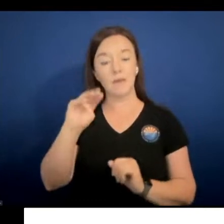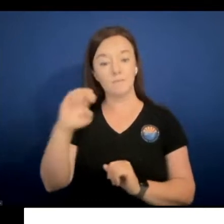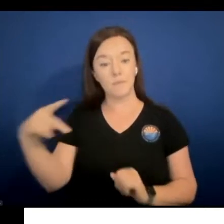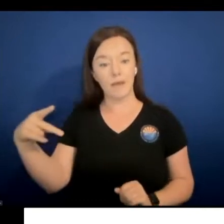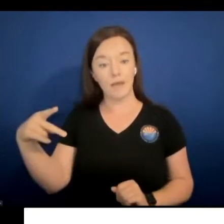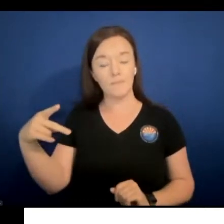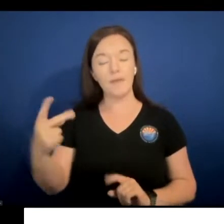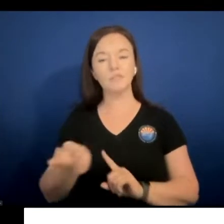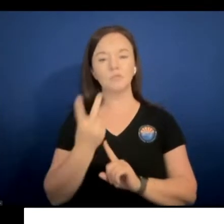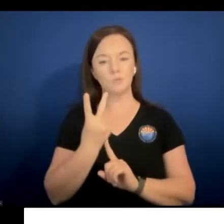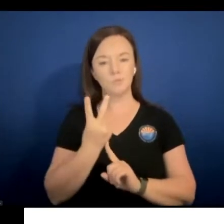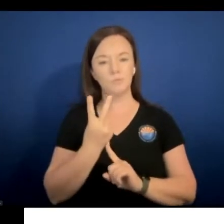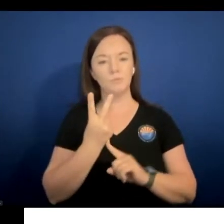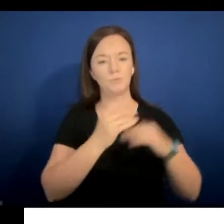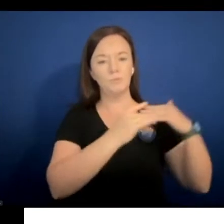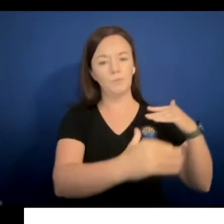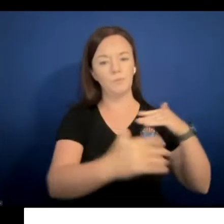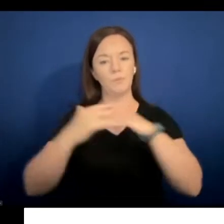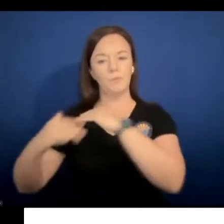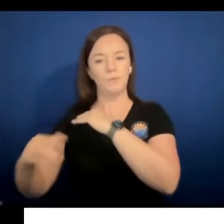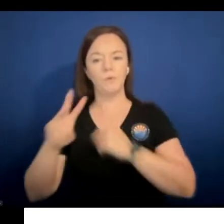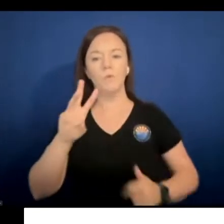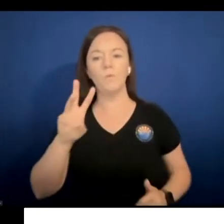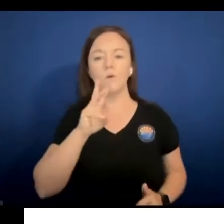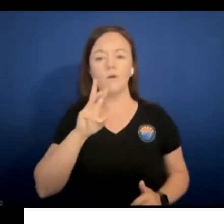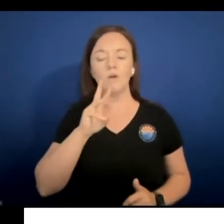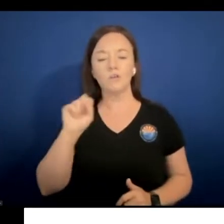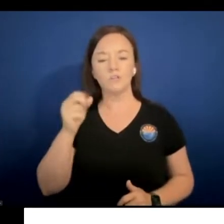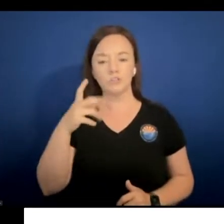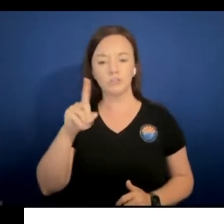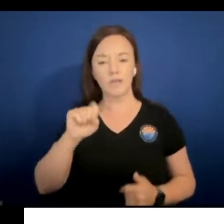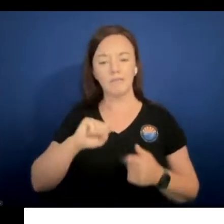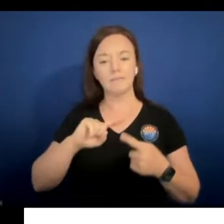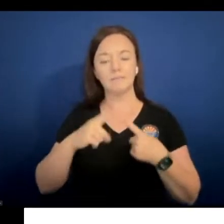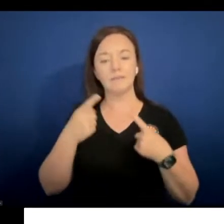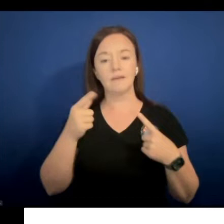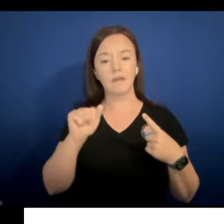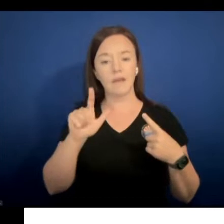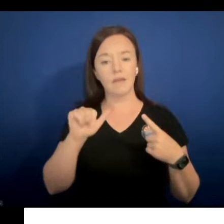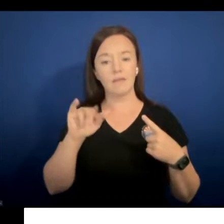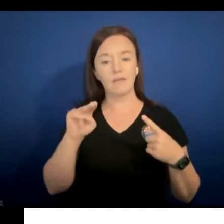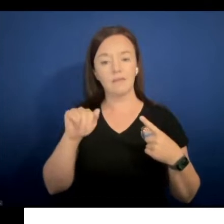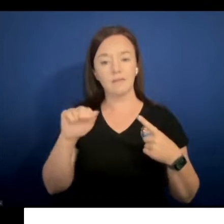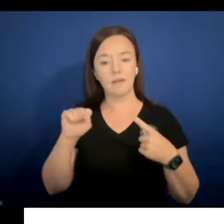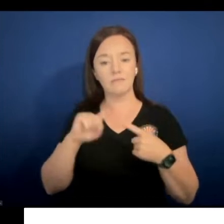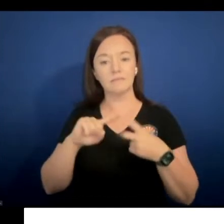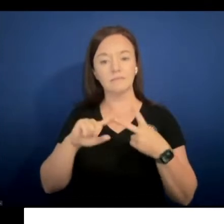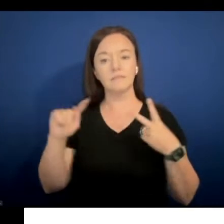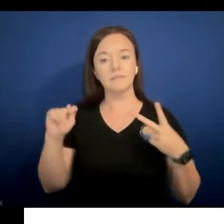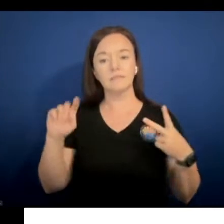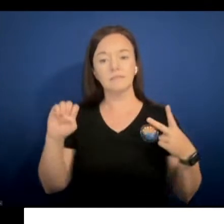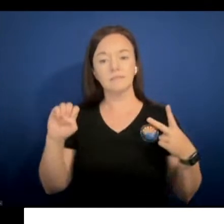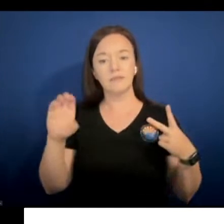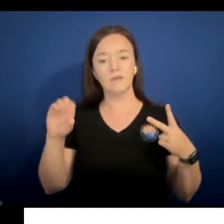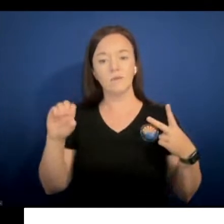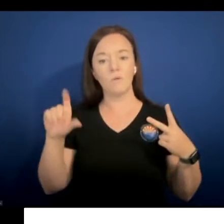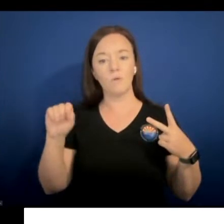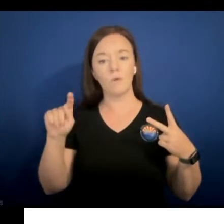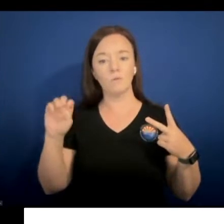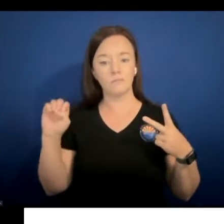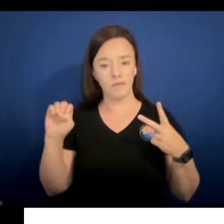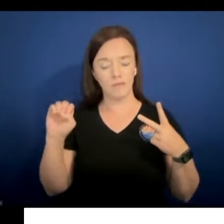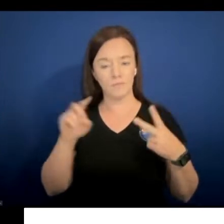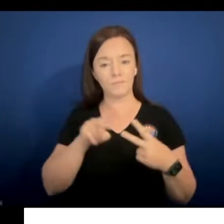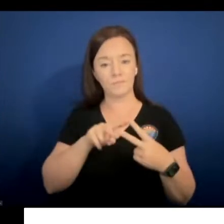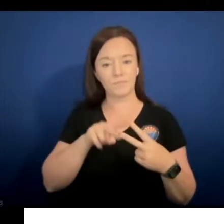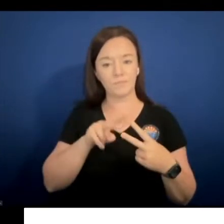major watersheds. That's the Gallinas and the Tecolote. And based upon general estimation